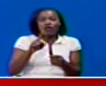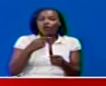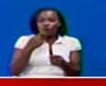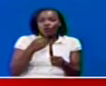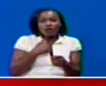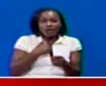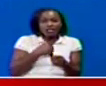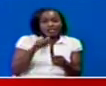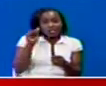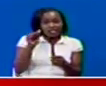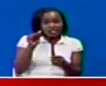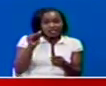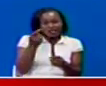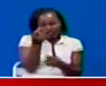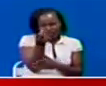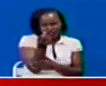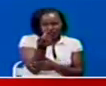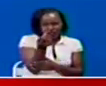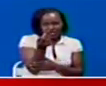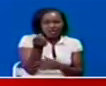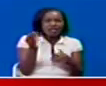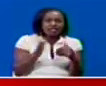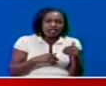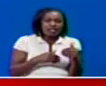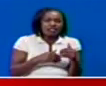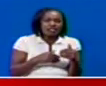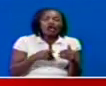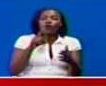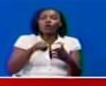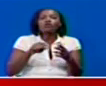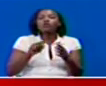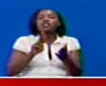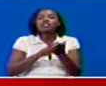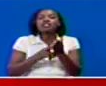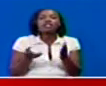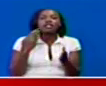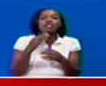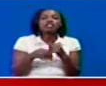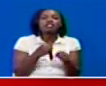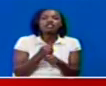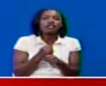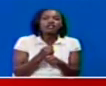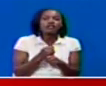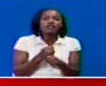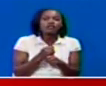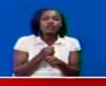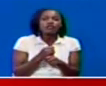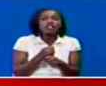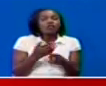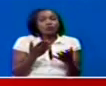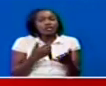A are fewer than some schools registered last year. There are schools that